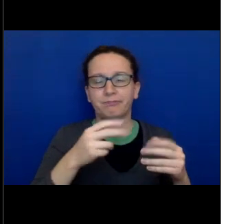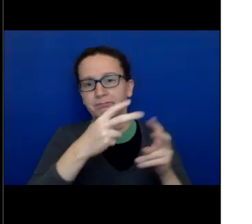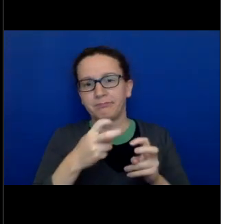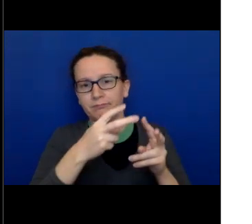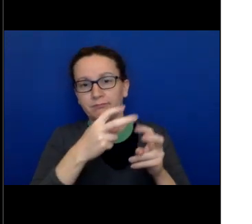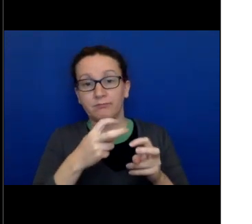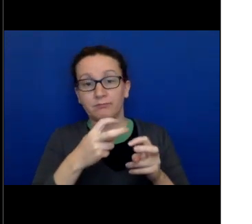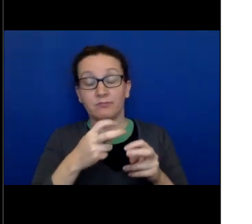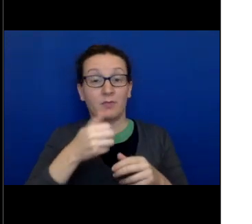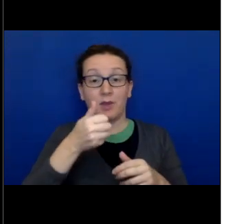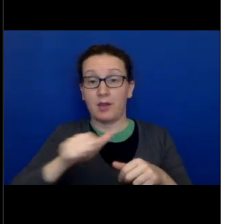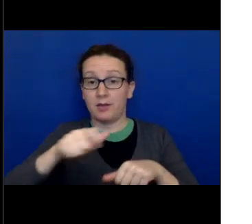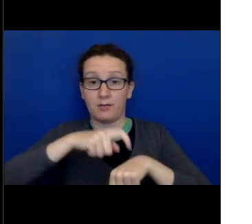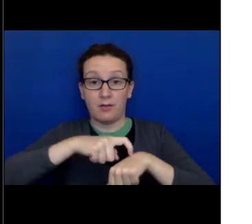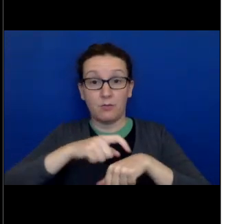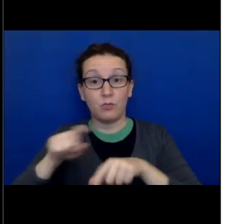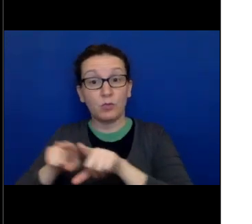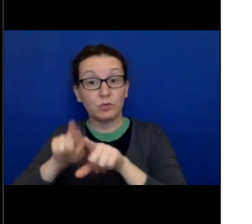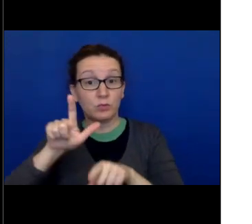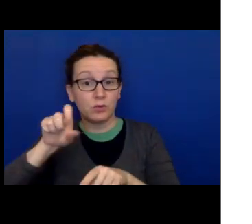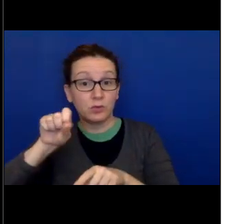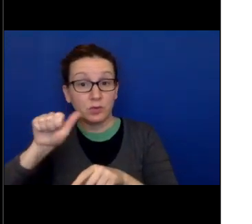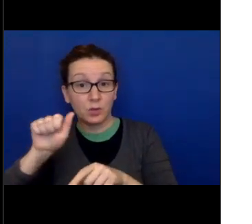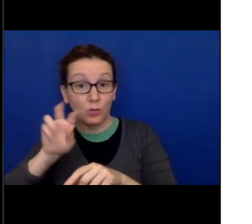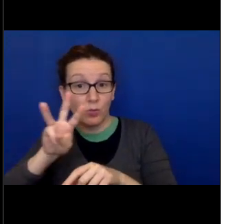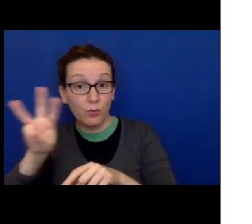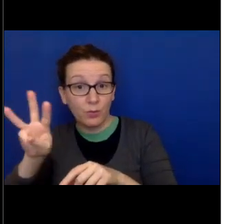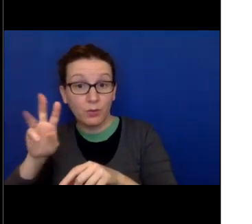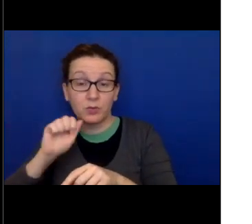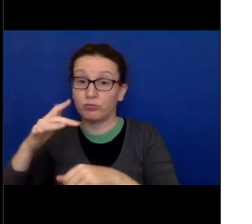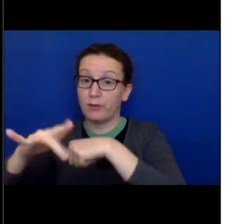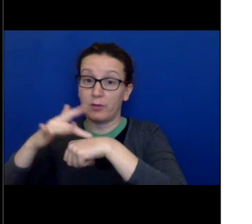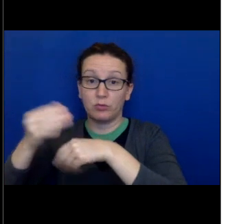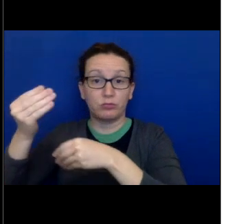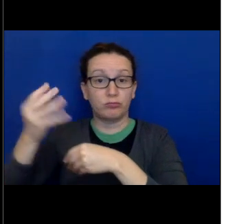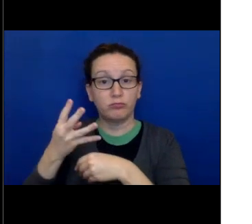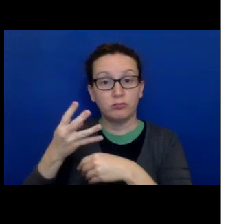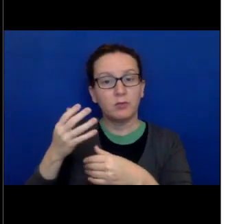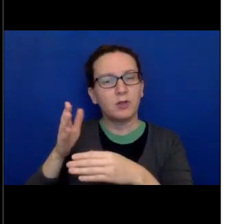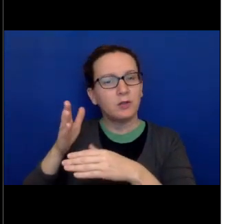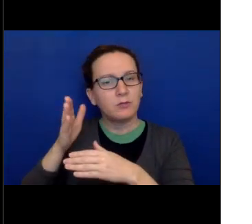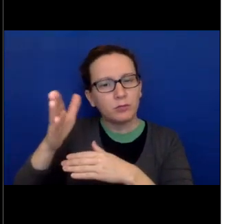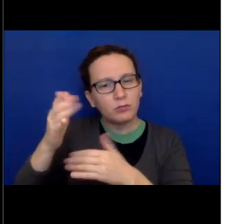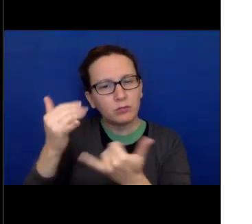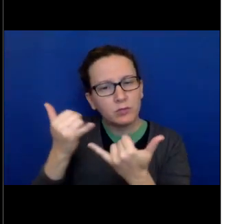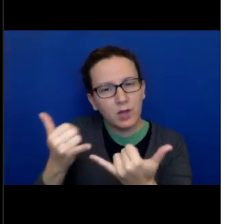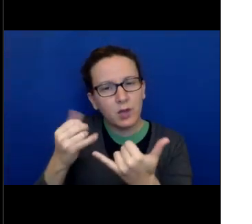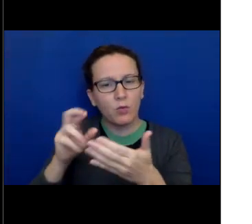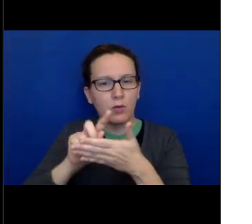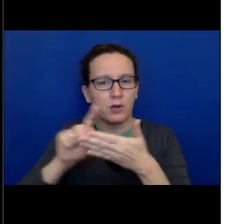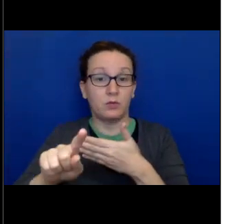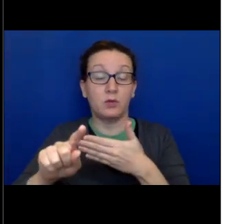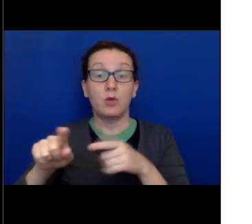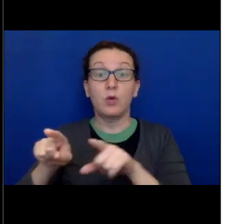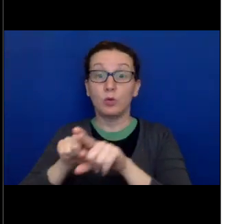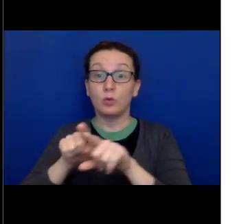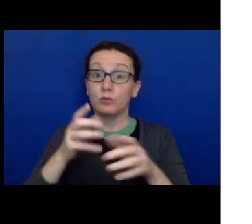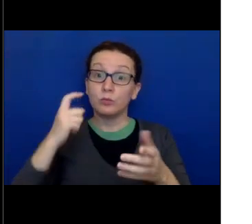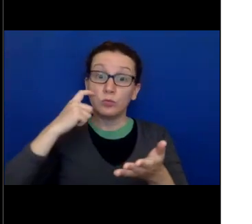LSA website, probably later today, possibly early next week. You may have also noticed that